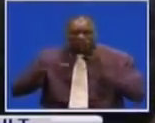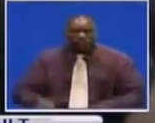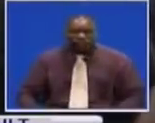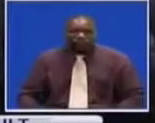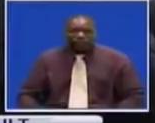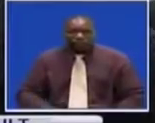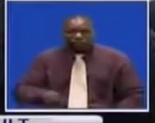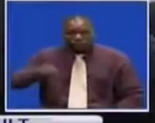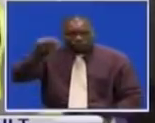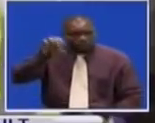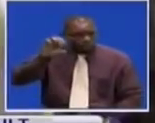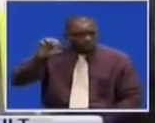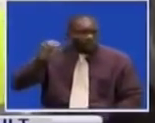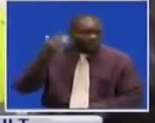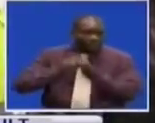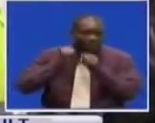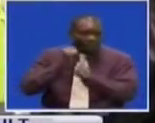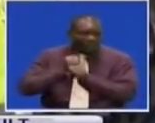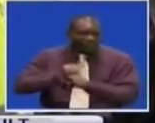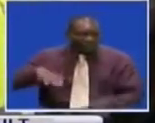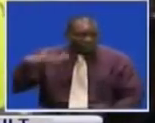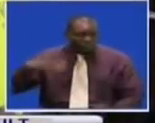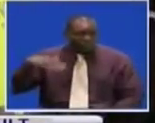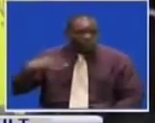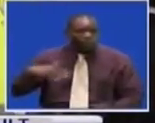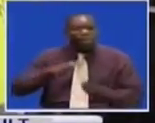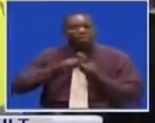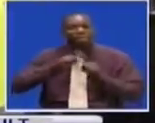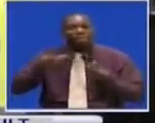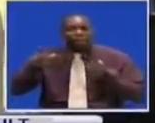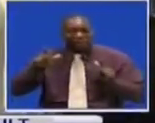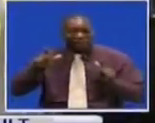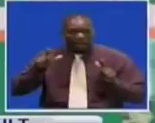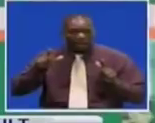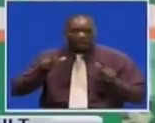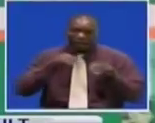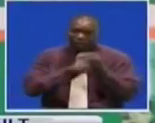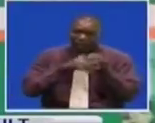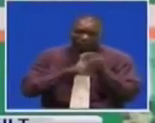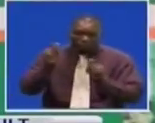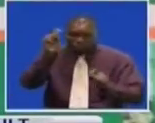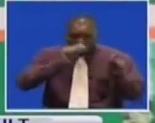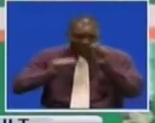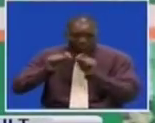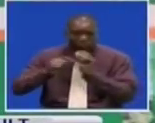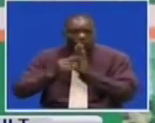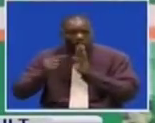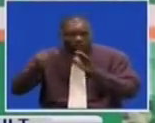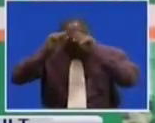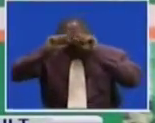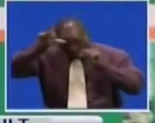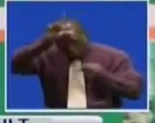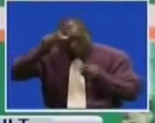in the Northern Province in 2018. The Northern Province Investment and Tourism Exposition, which was graced by President Edgar